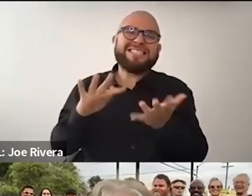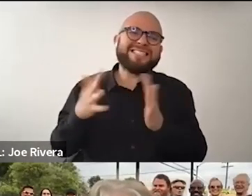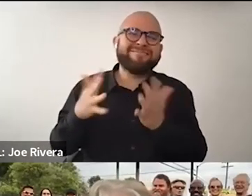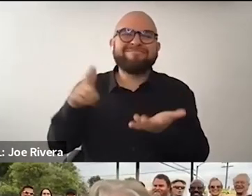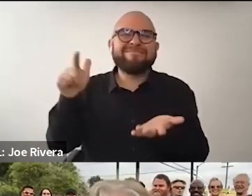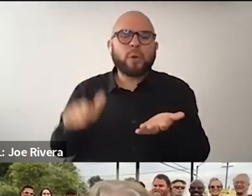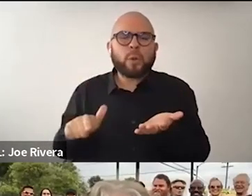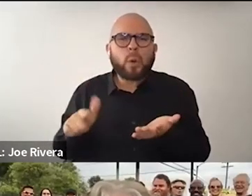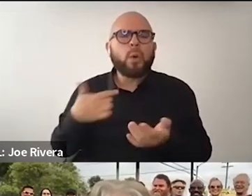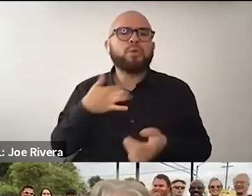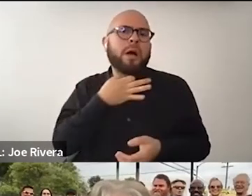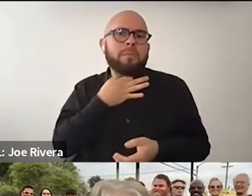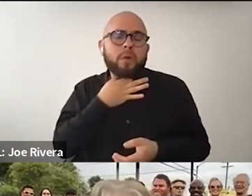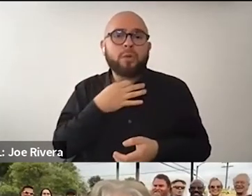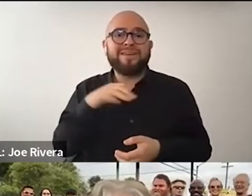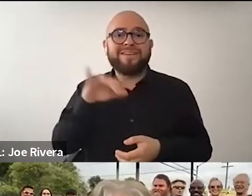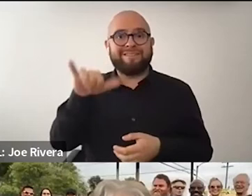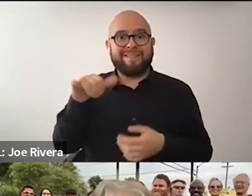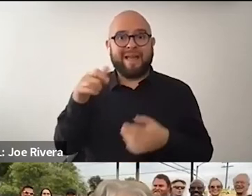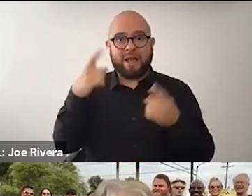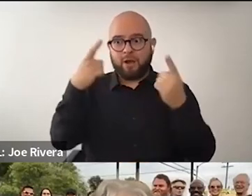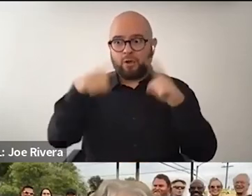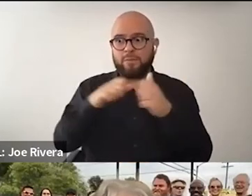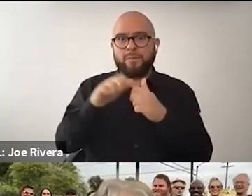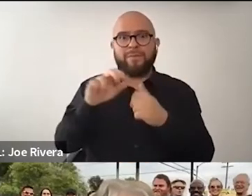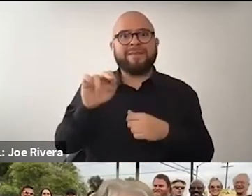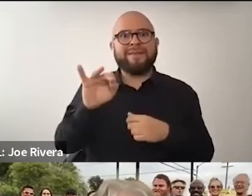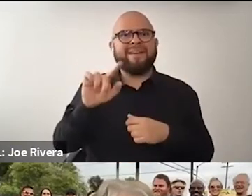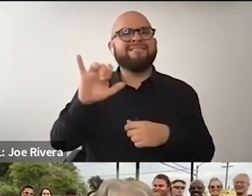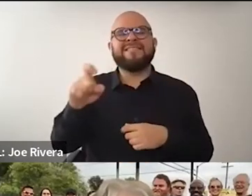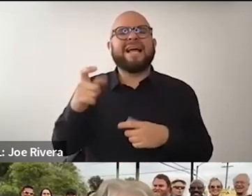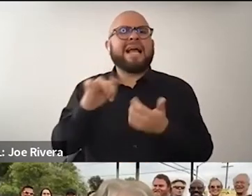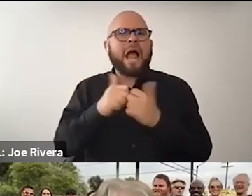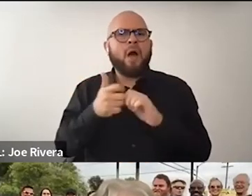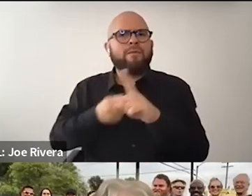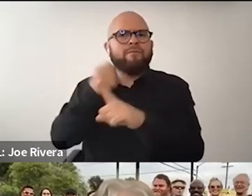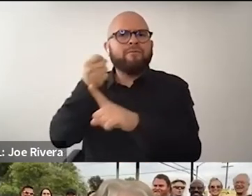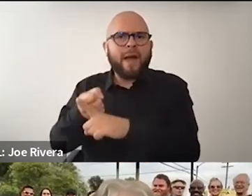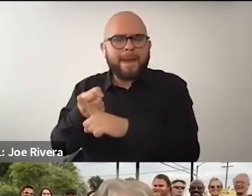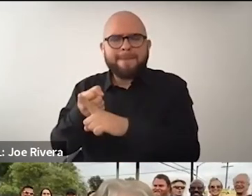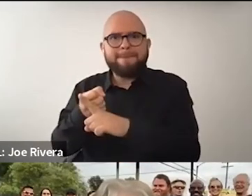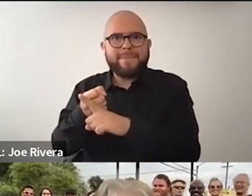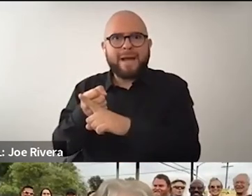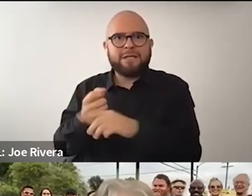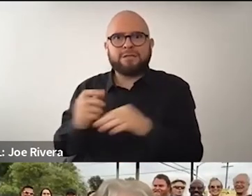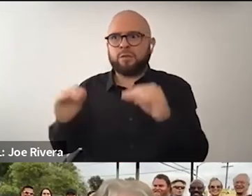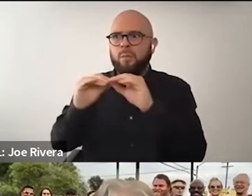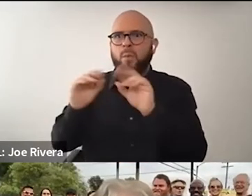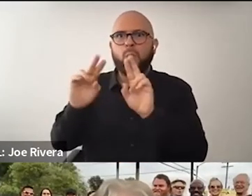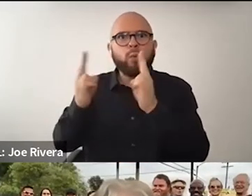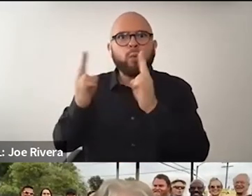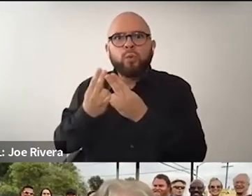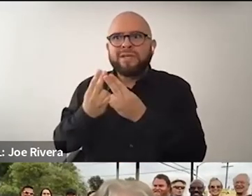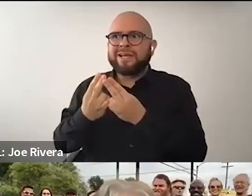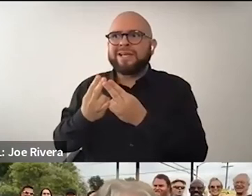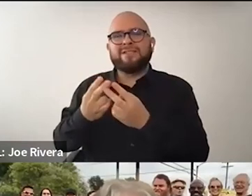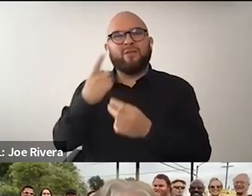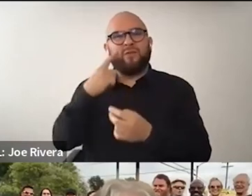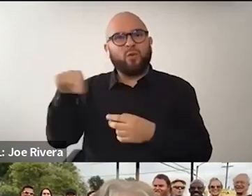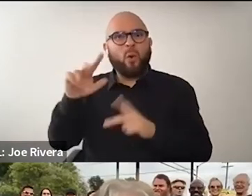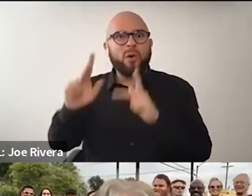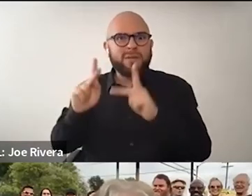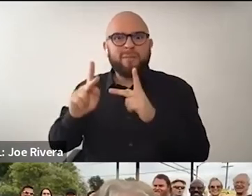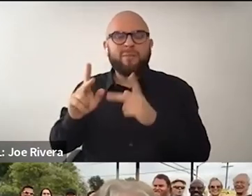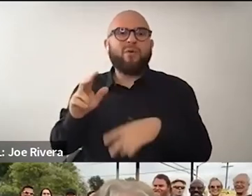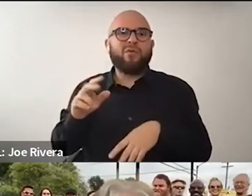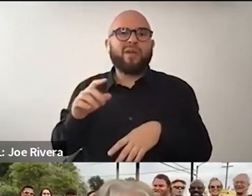efforts to increase union density so that Spanish language dubbing artists can enjoy the benefits of a union